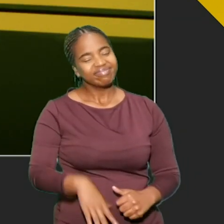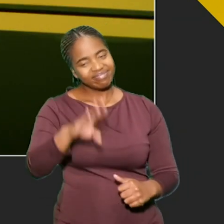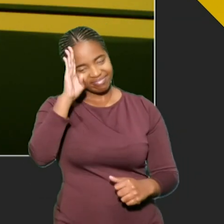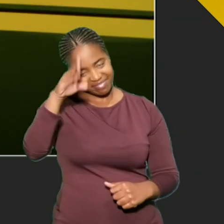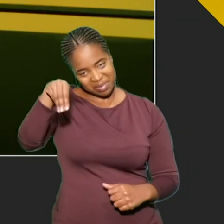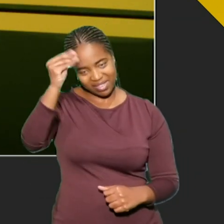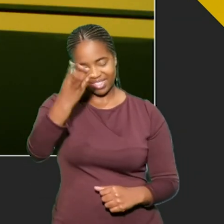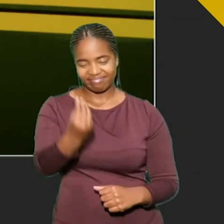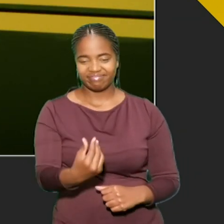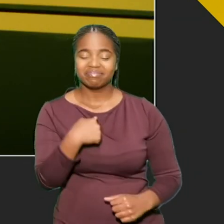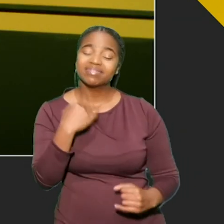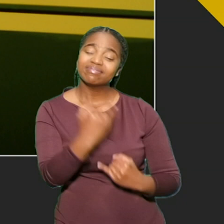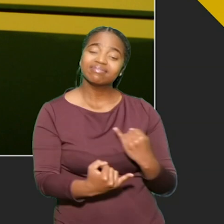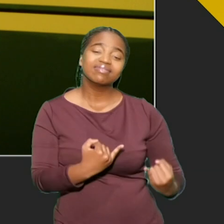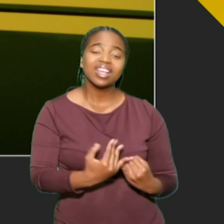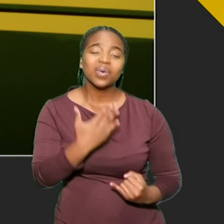And